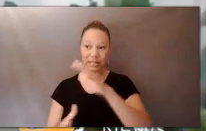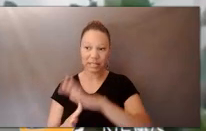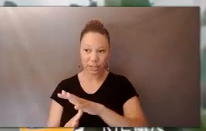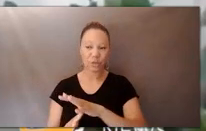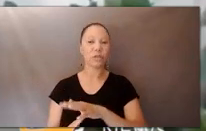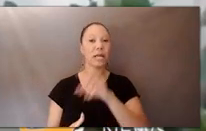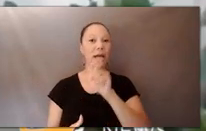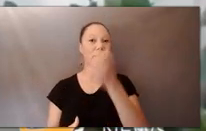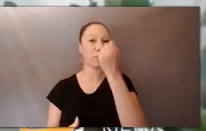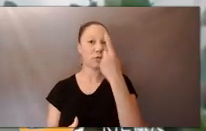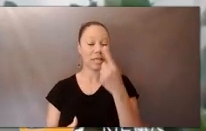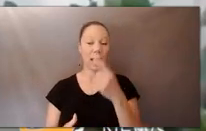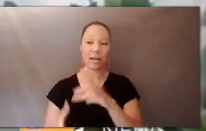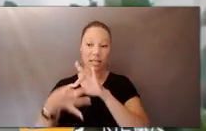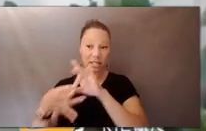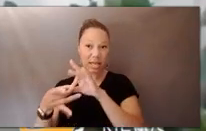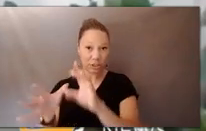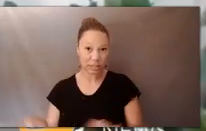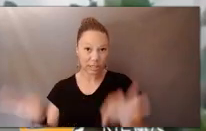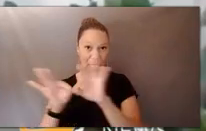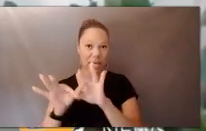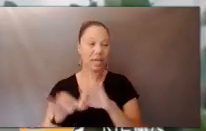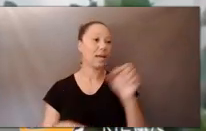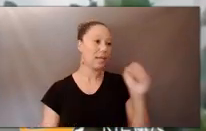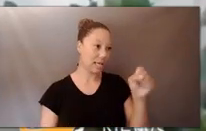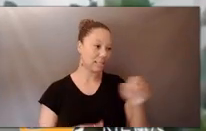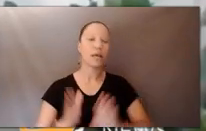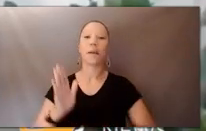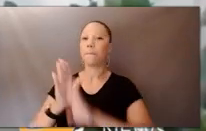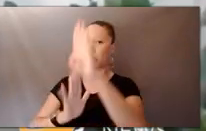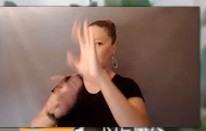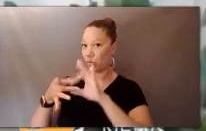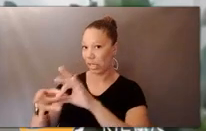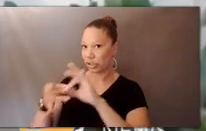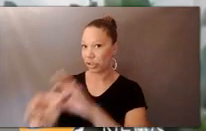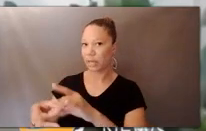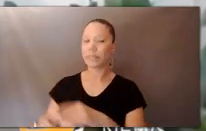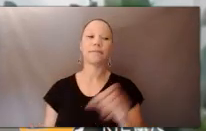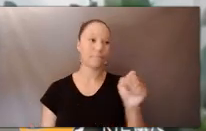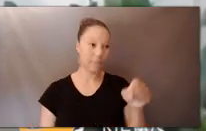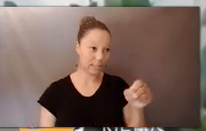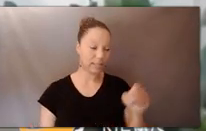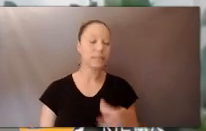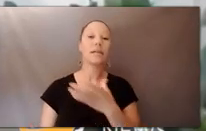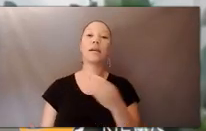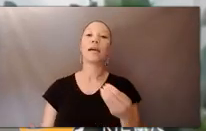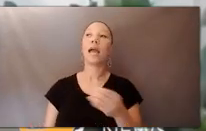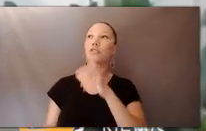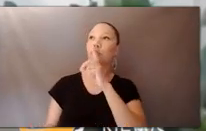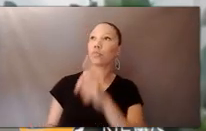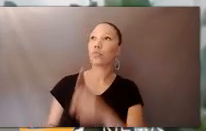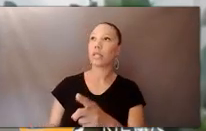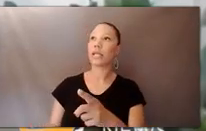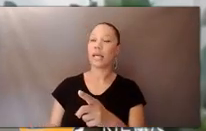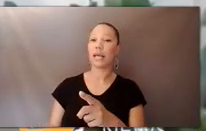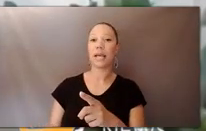is key. Yes. Building those relationships is something that's very important. And to really stretch